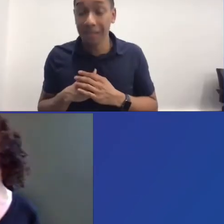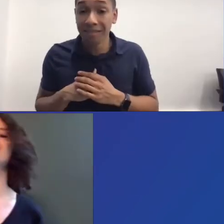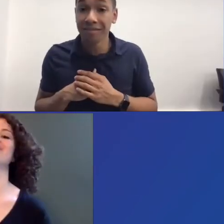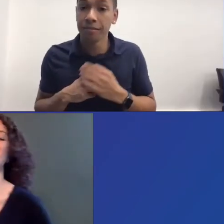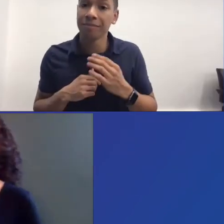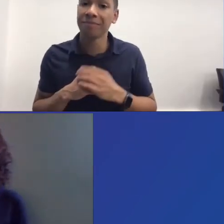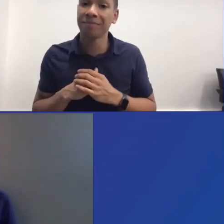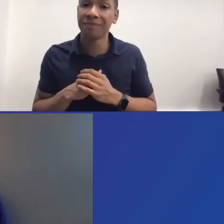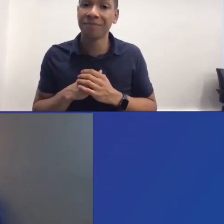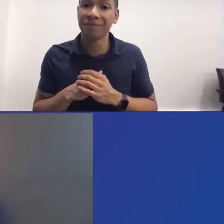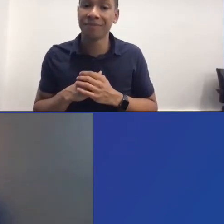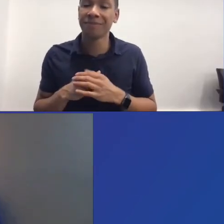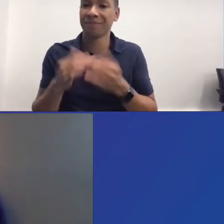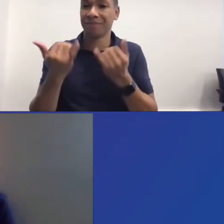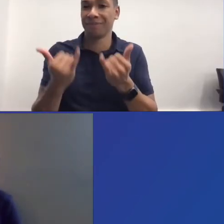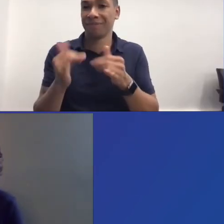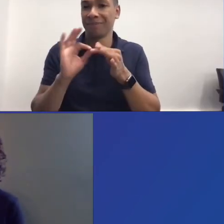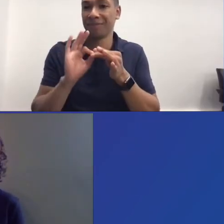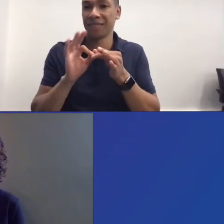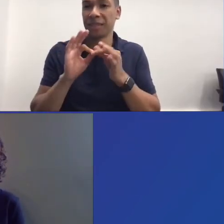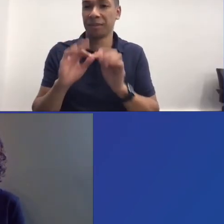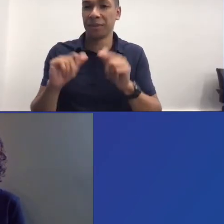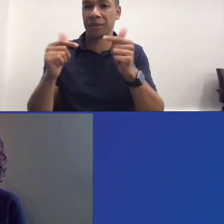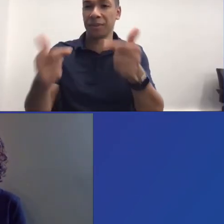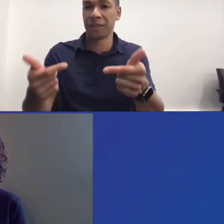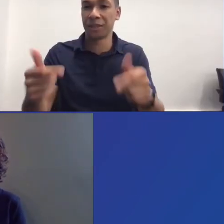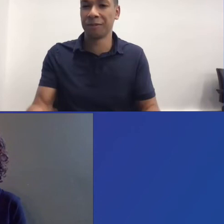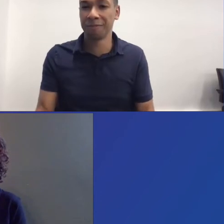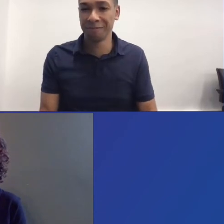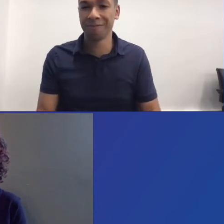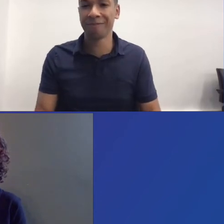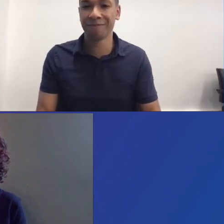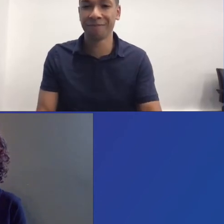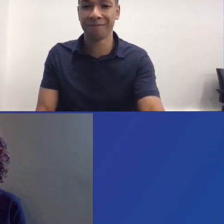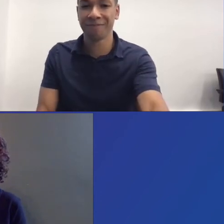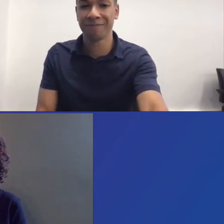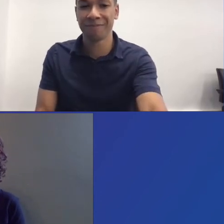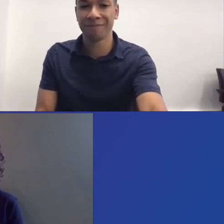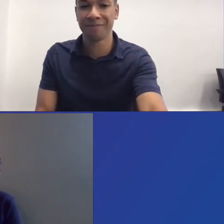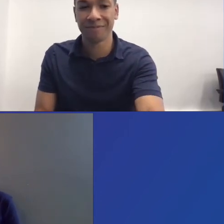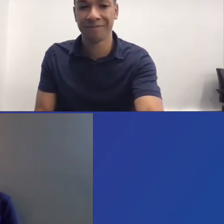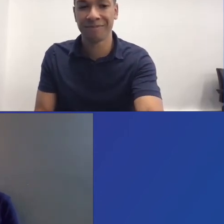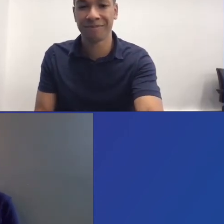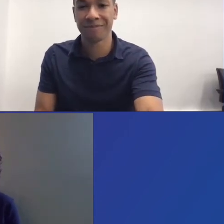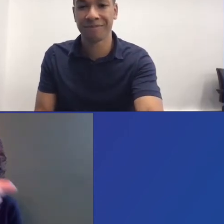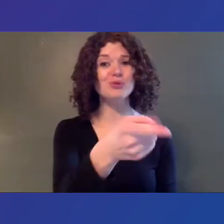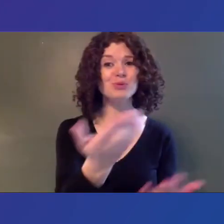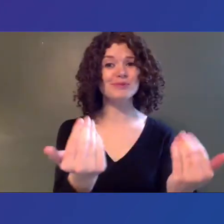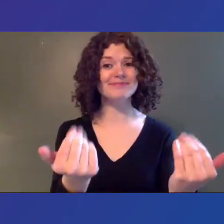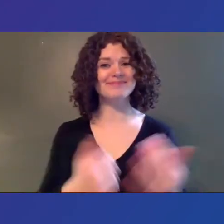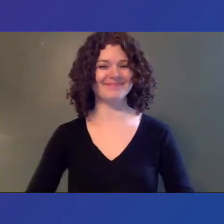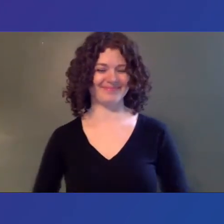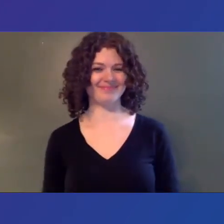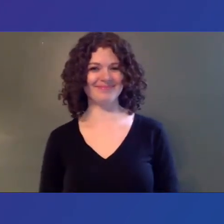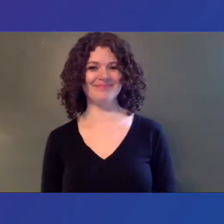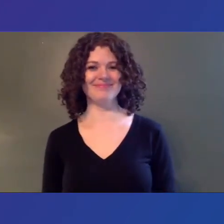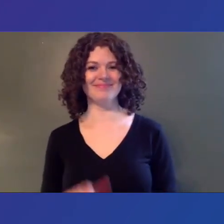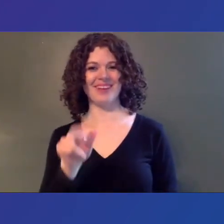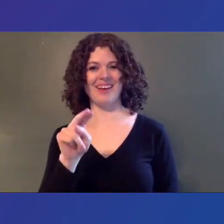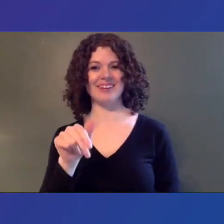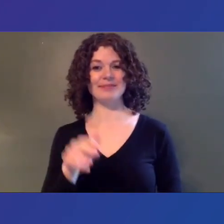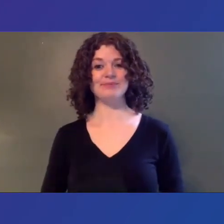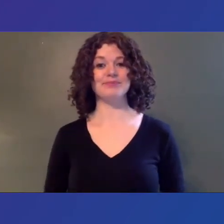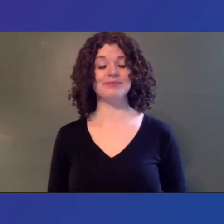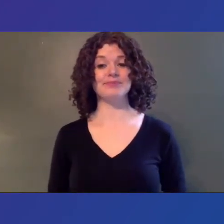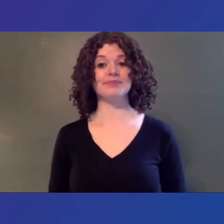dance educator in public schools. We need you. Tim here. I'm gonna cheat.